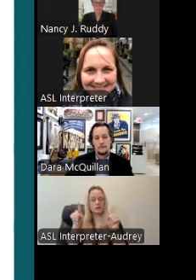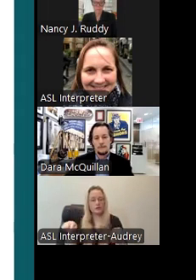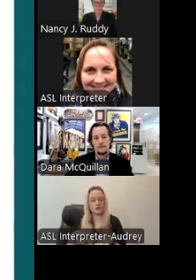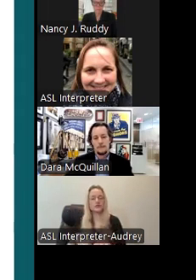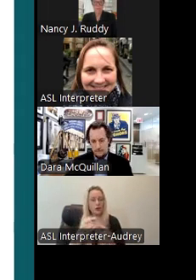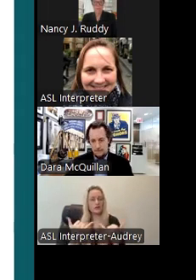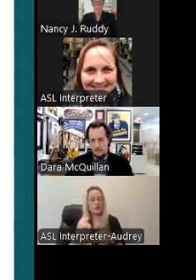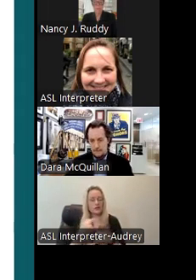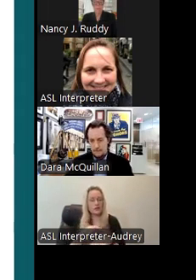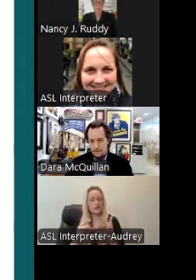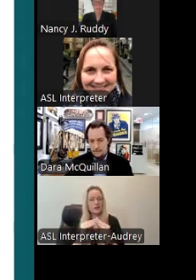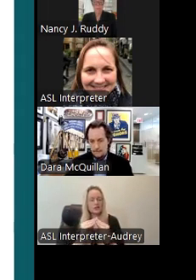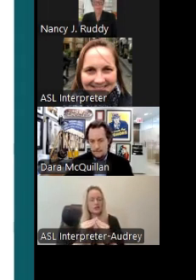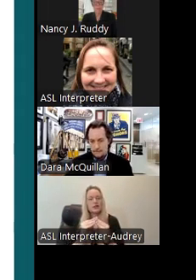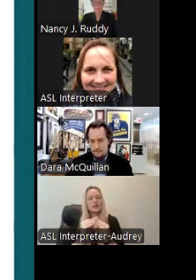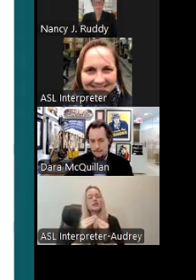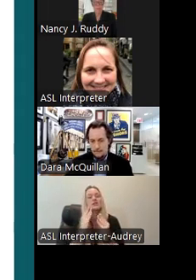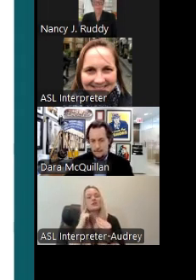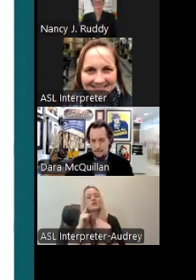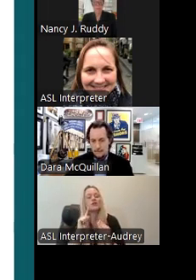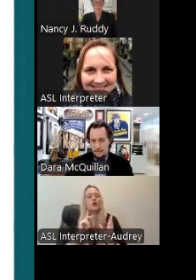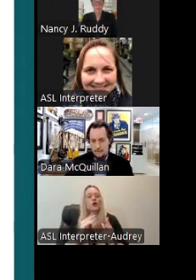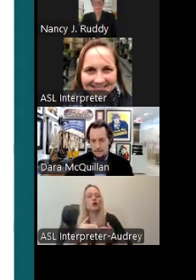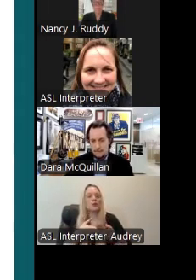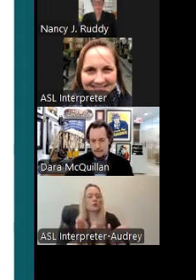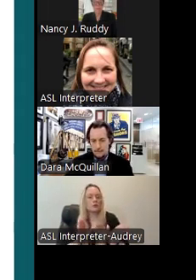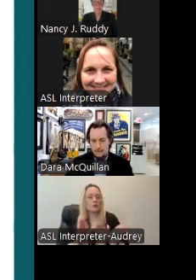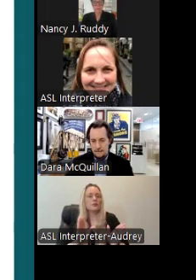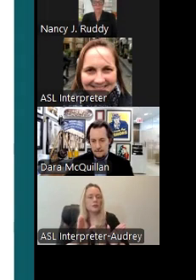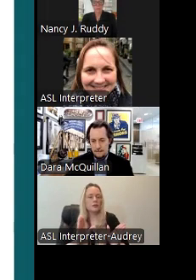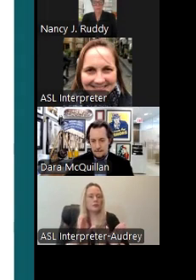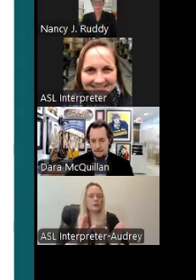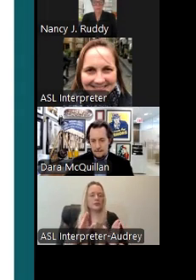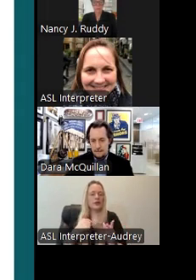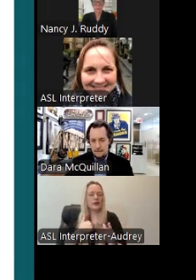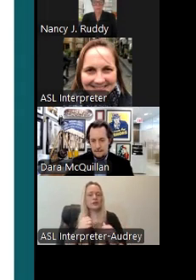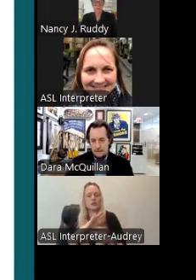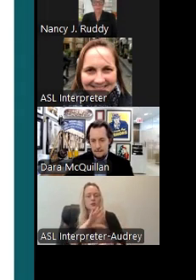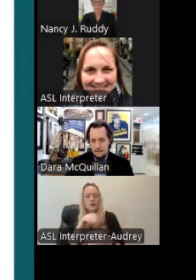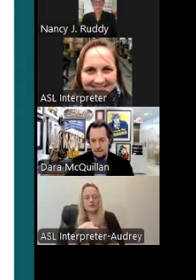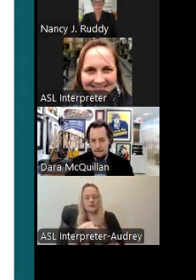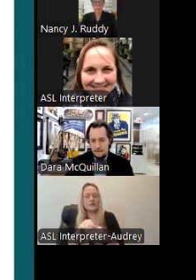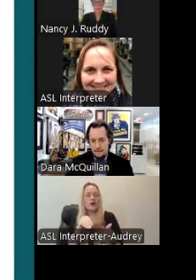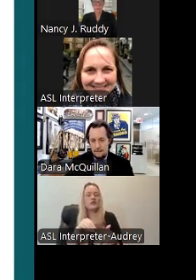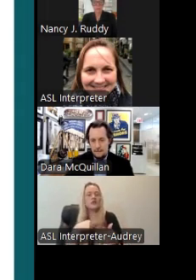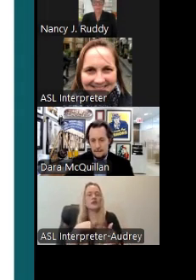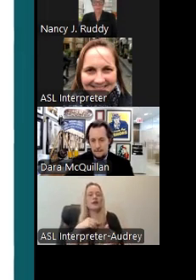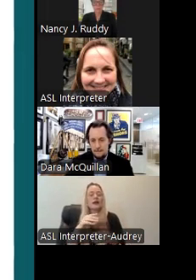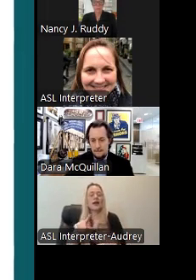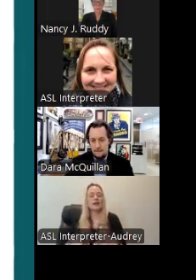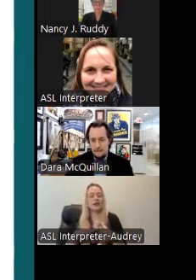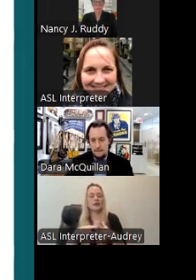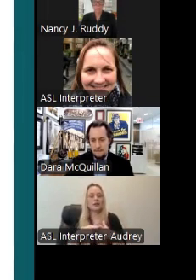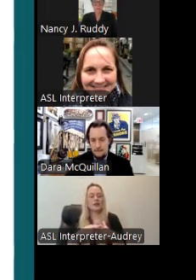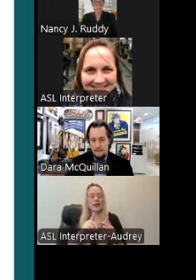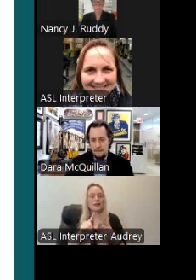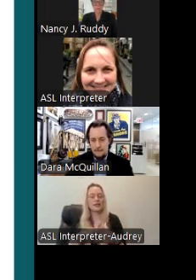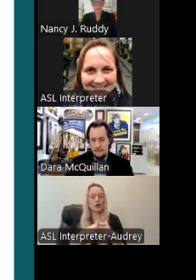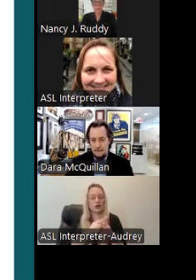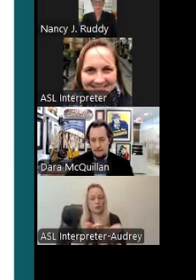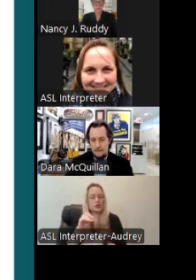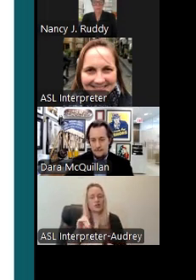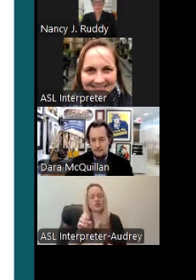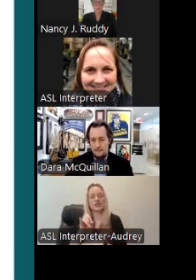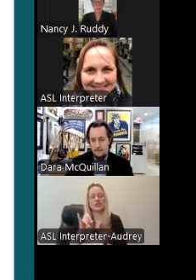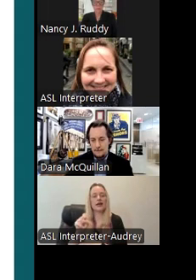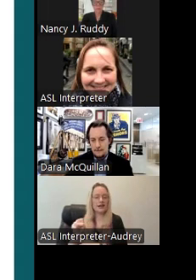As I mentioned, the purpose of today's scoping session is to allow for public participation in the process at the earliest stage possible in the